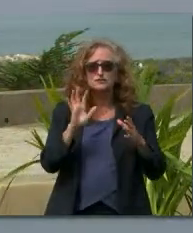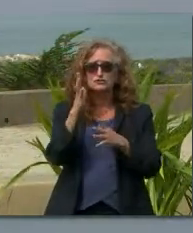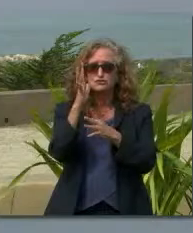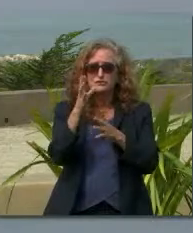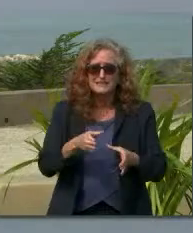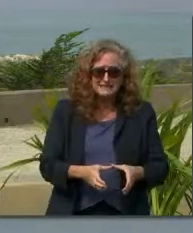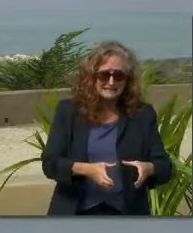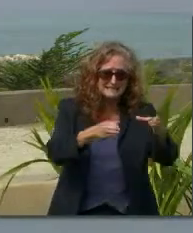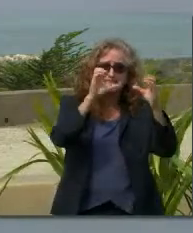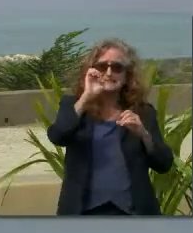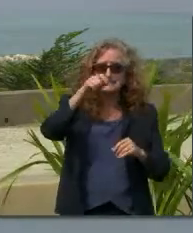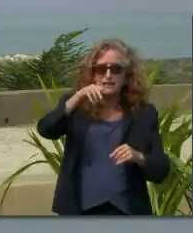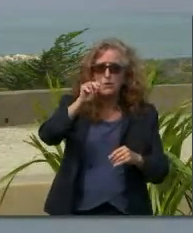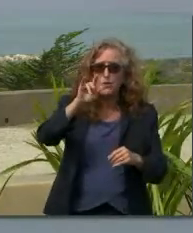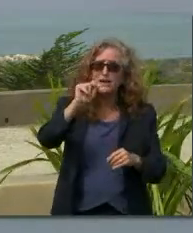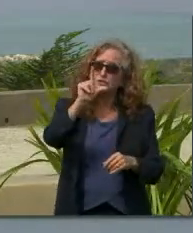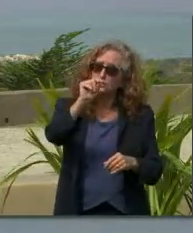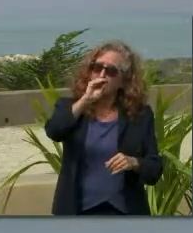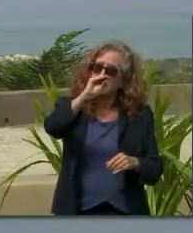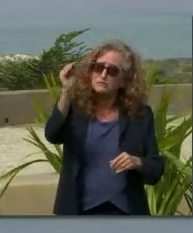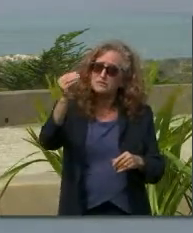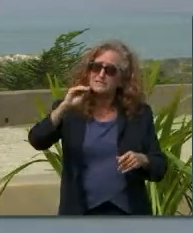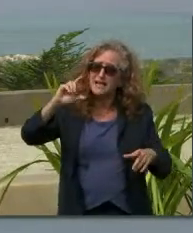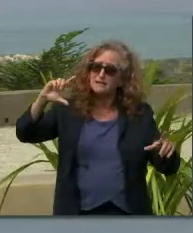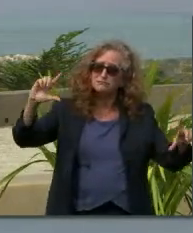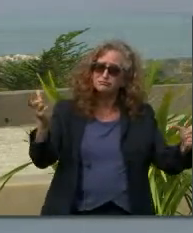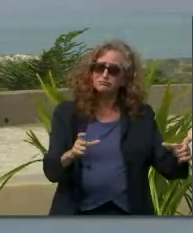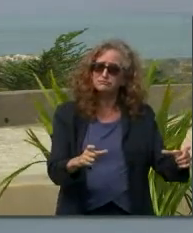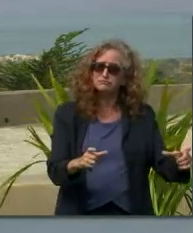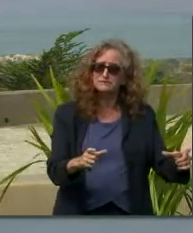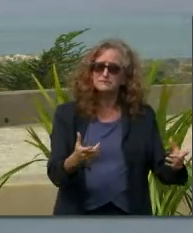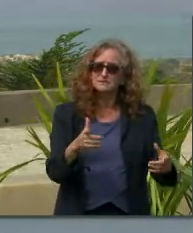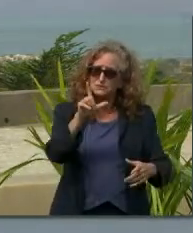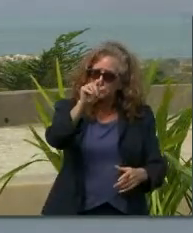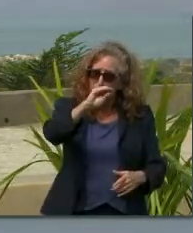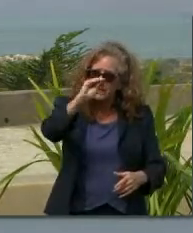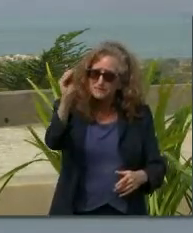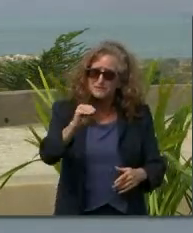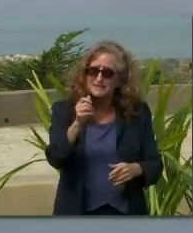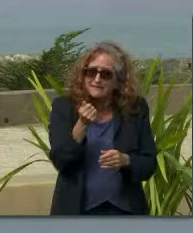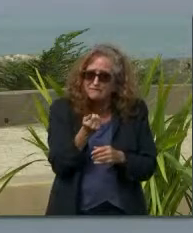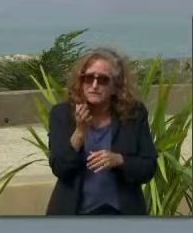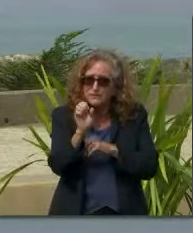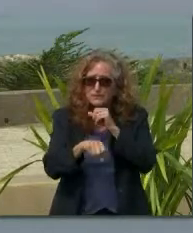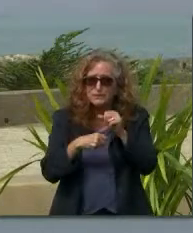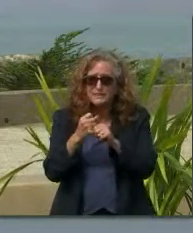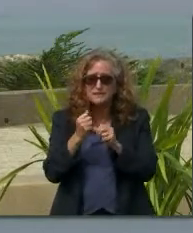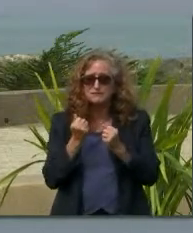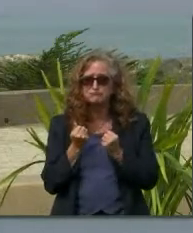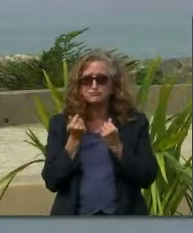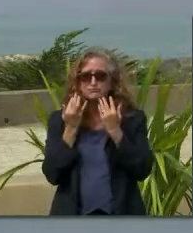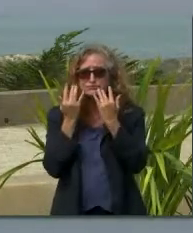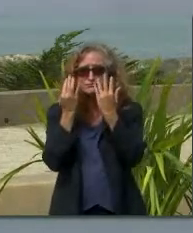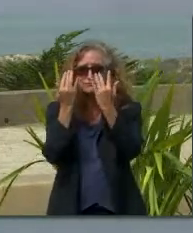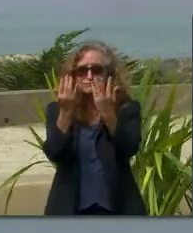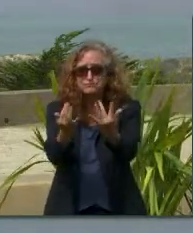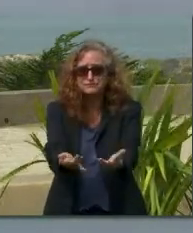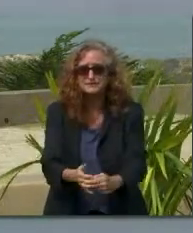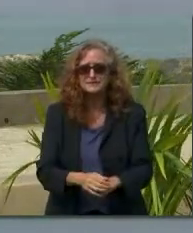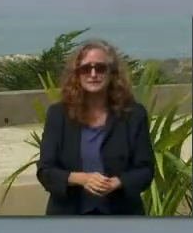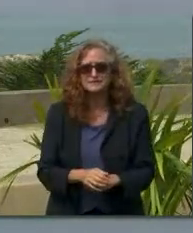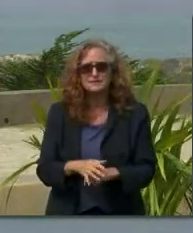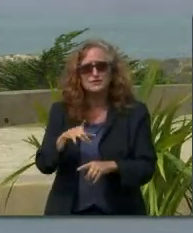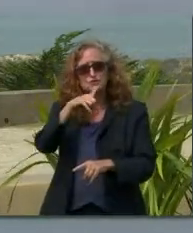in just a few years. 20% in just a couple years. What more evidence do you need? This mega drought